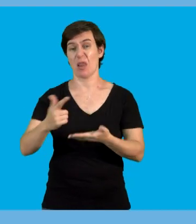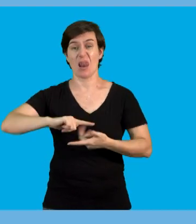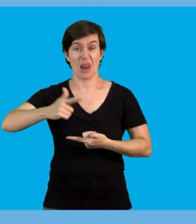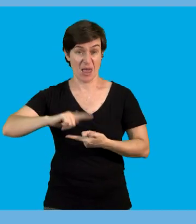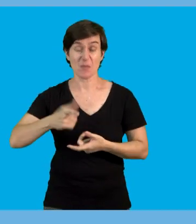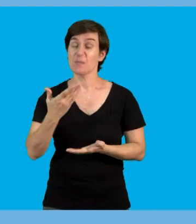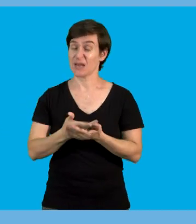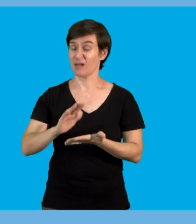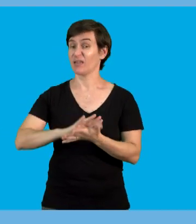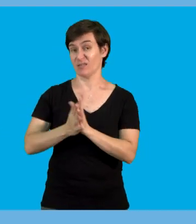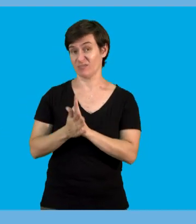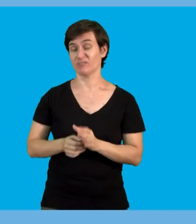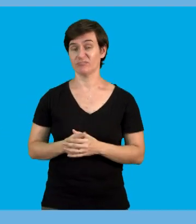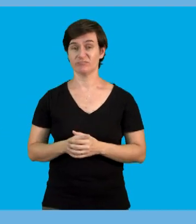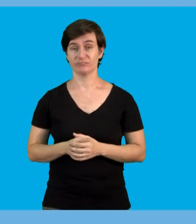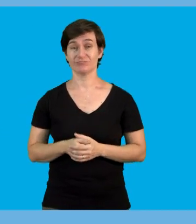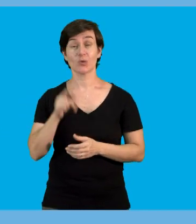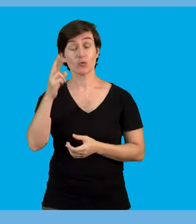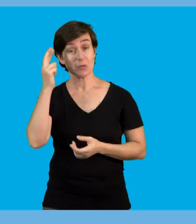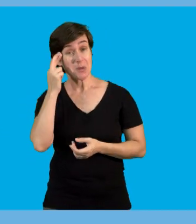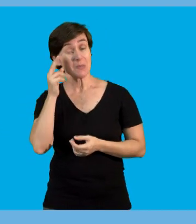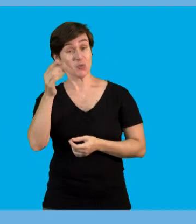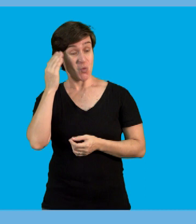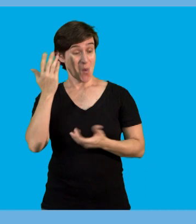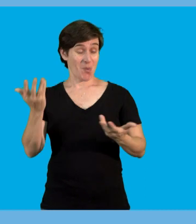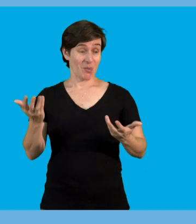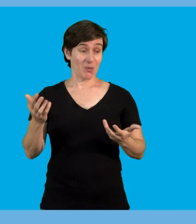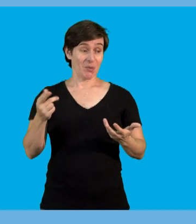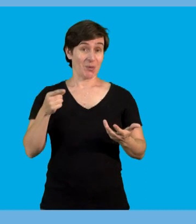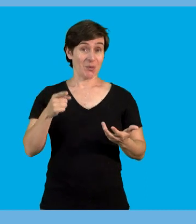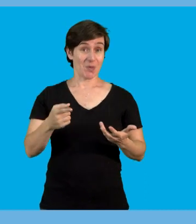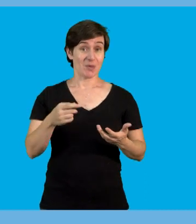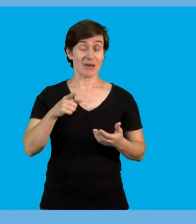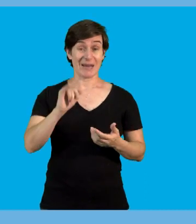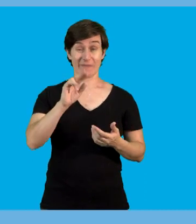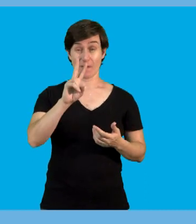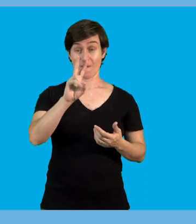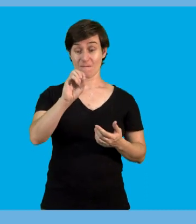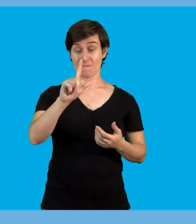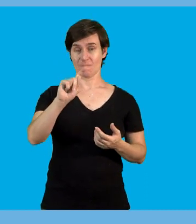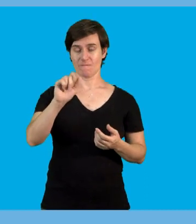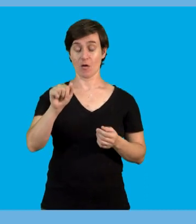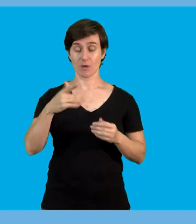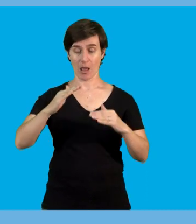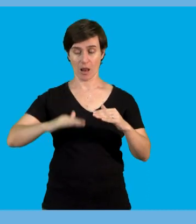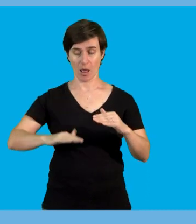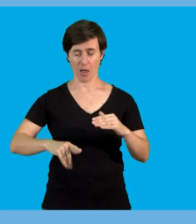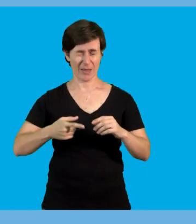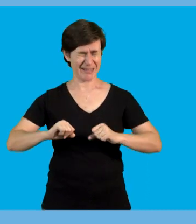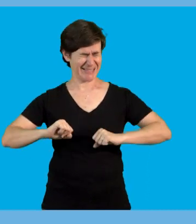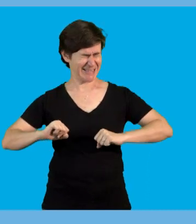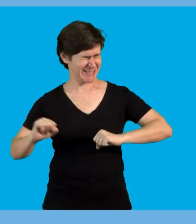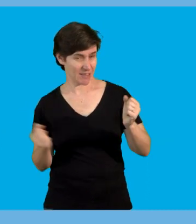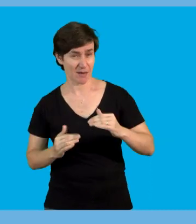your computer can be damaged by a power surge. And remember, we know that a power surge occurs when a voltage suddenly